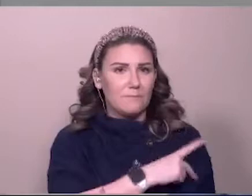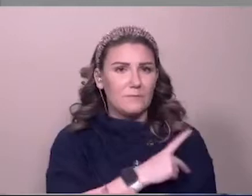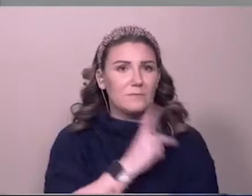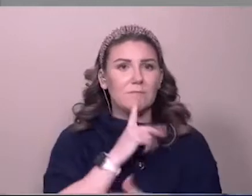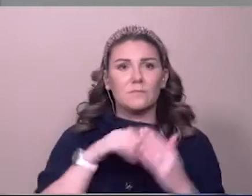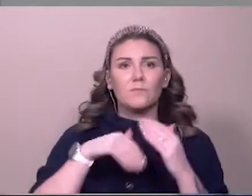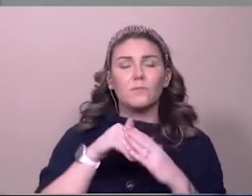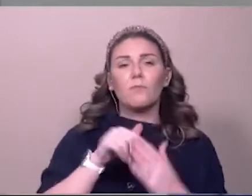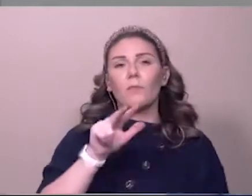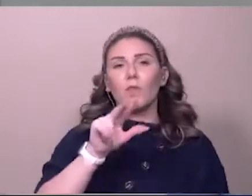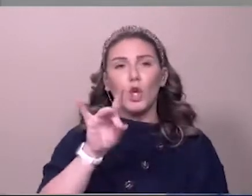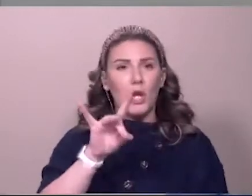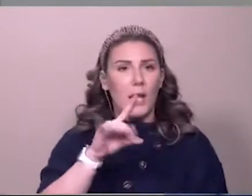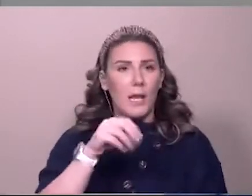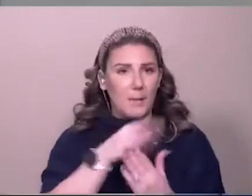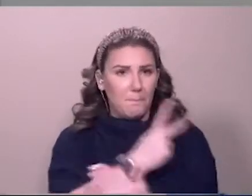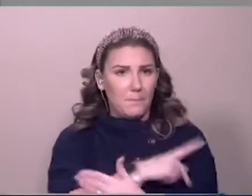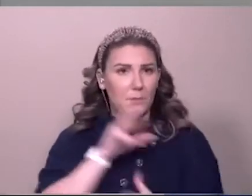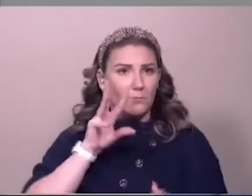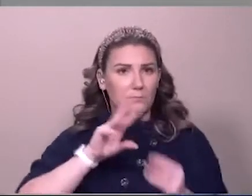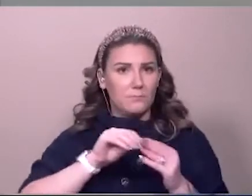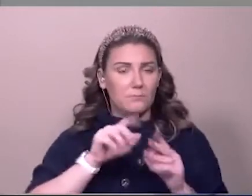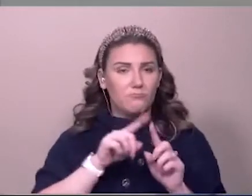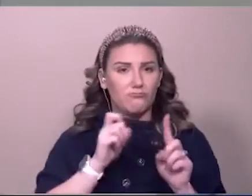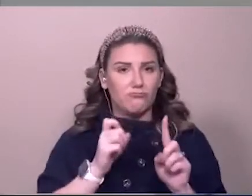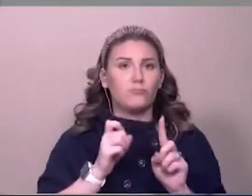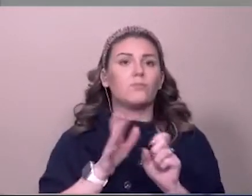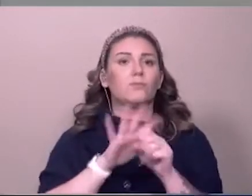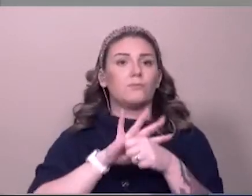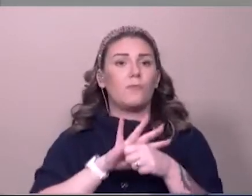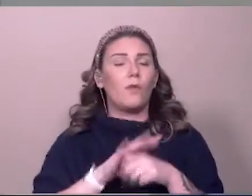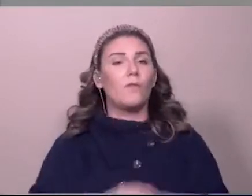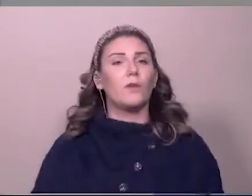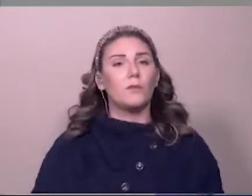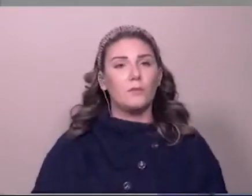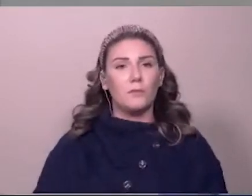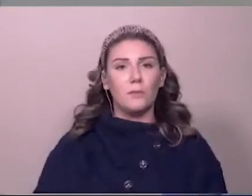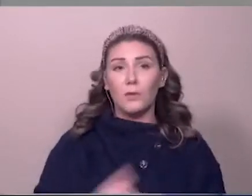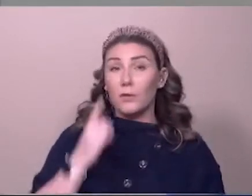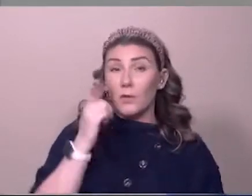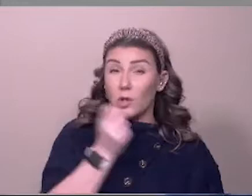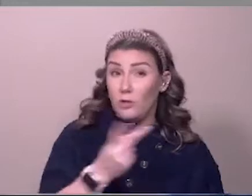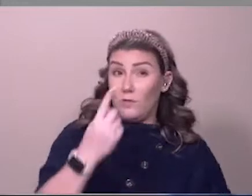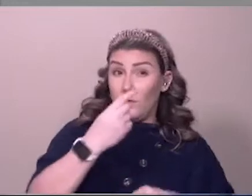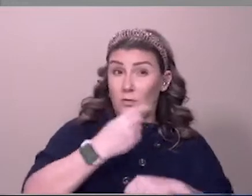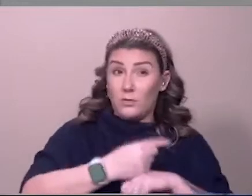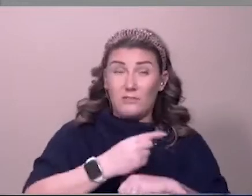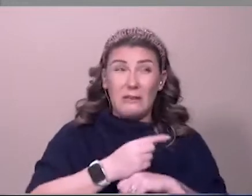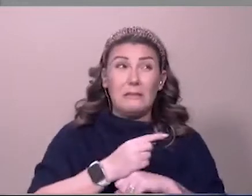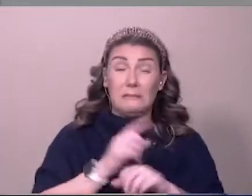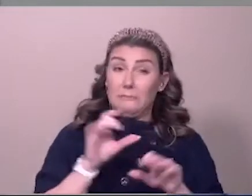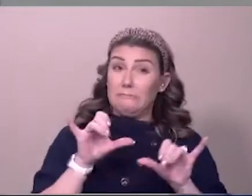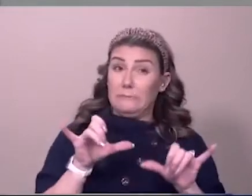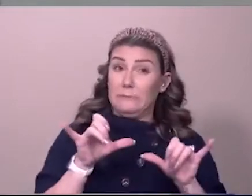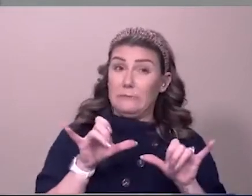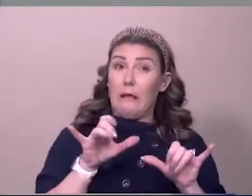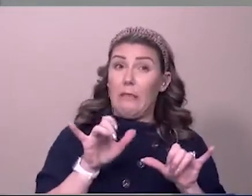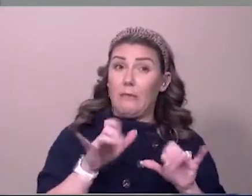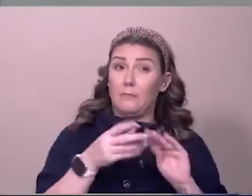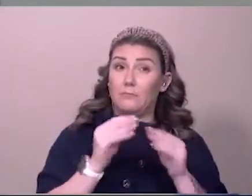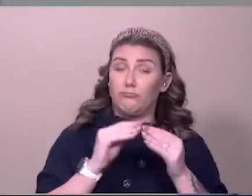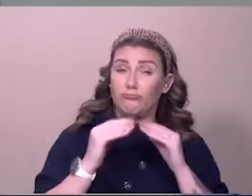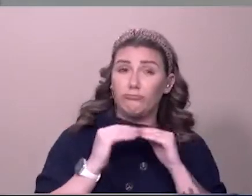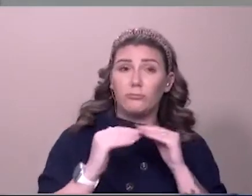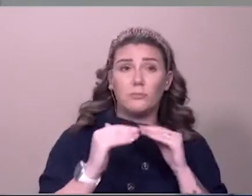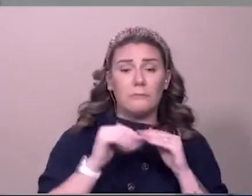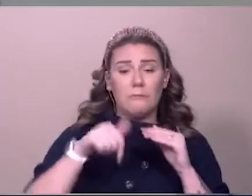38 inpatient total for COVID that were for a couple of days, actually, and hovered around that number for quite some time. This